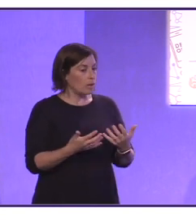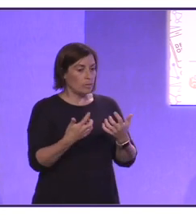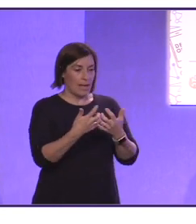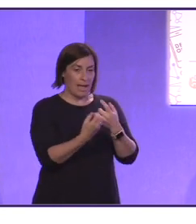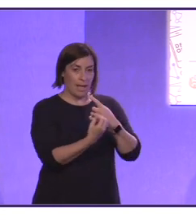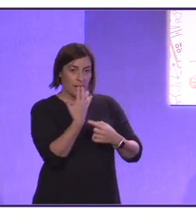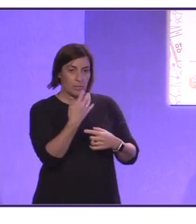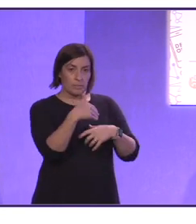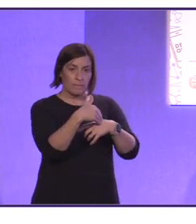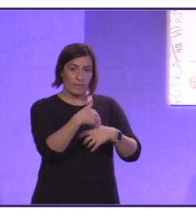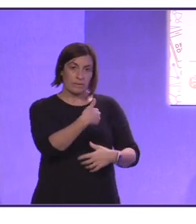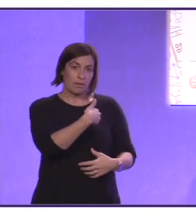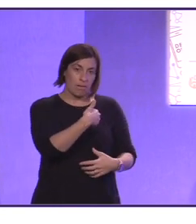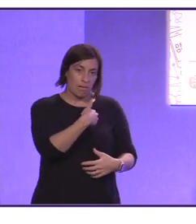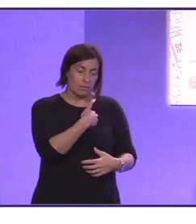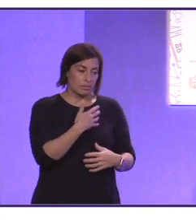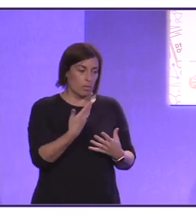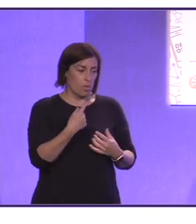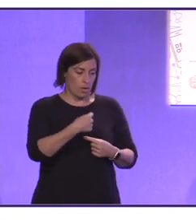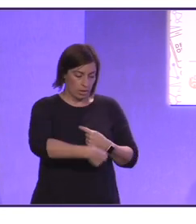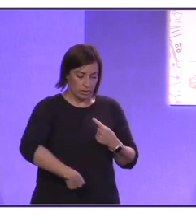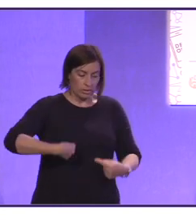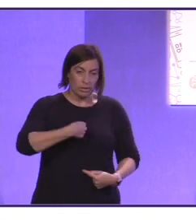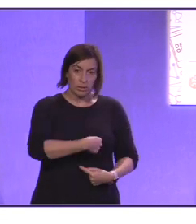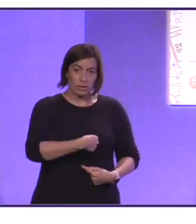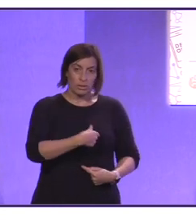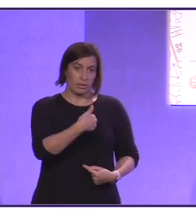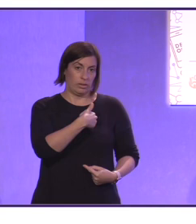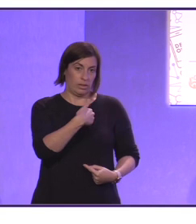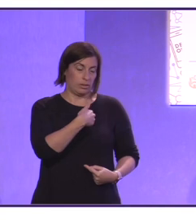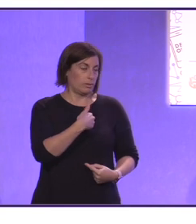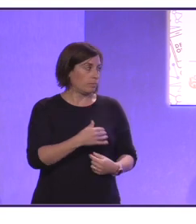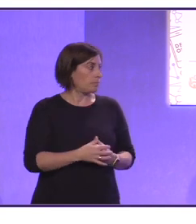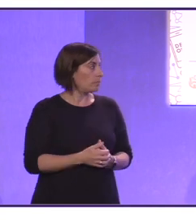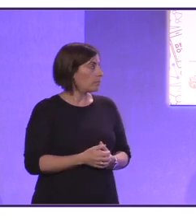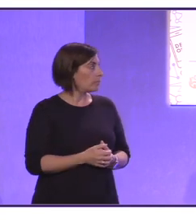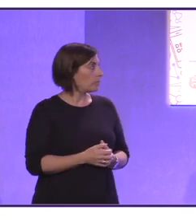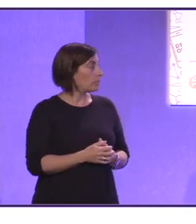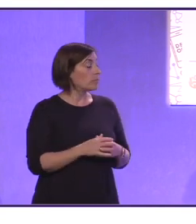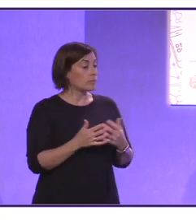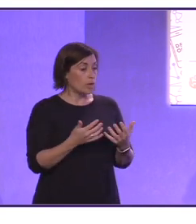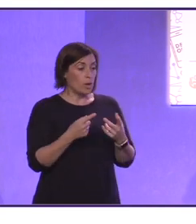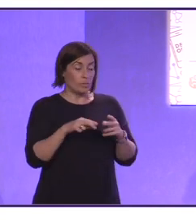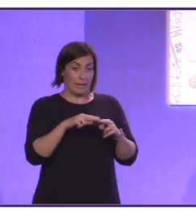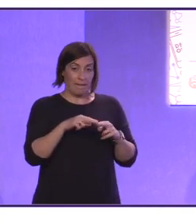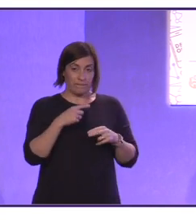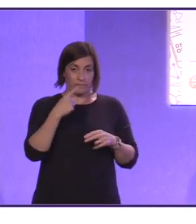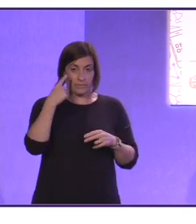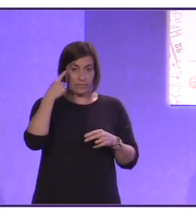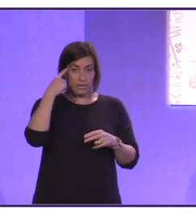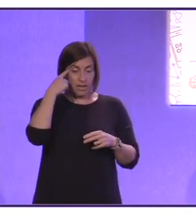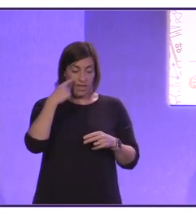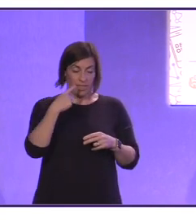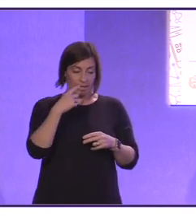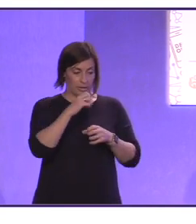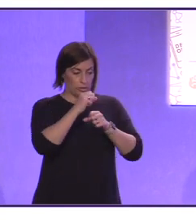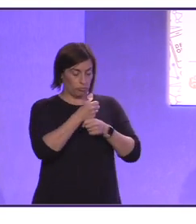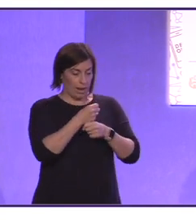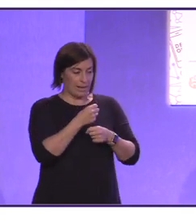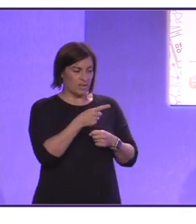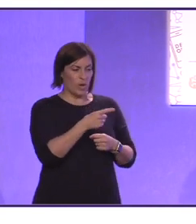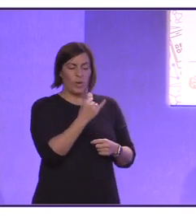the our coronary systems, and again said that perceived stress indicates a higher likelihood of heart